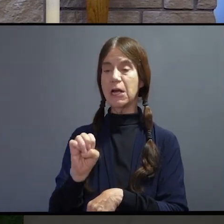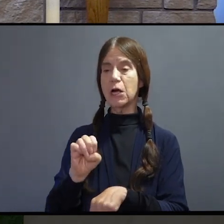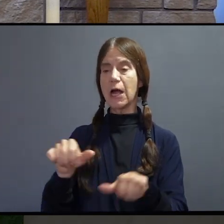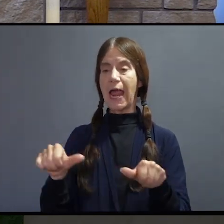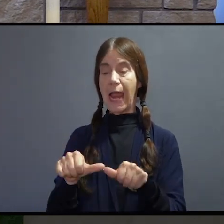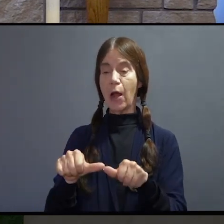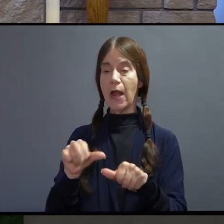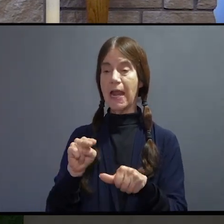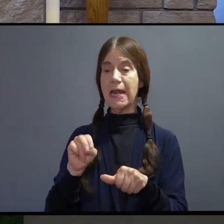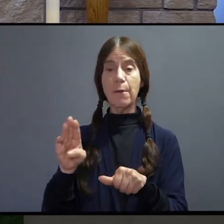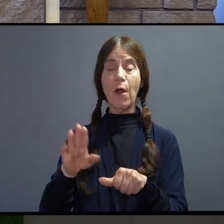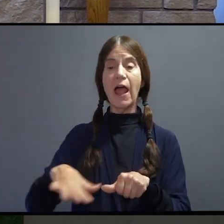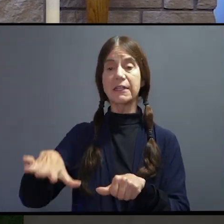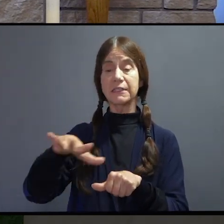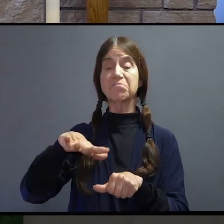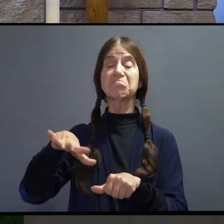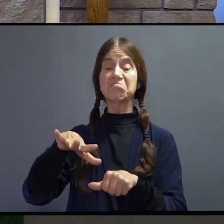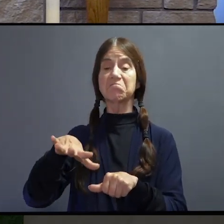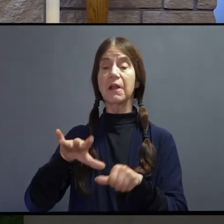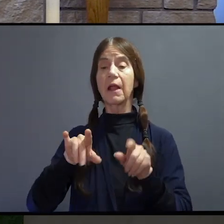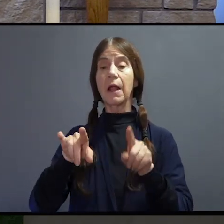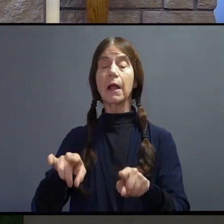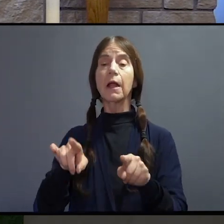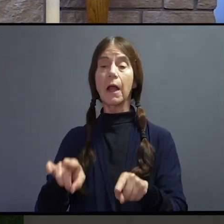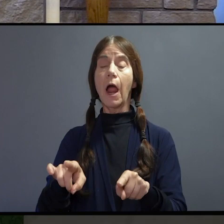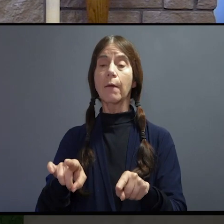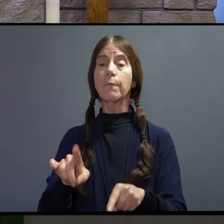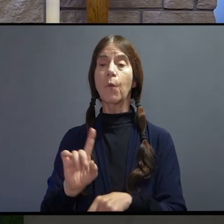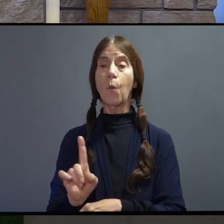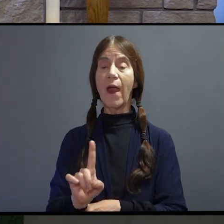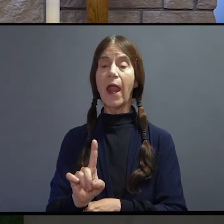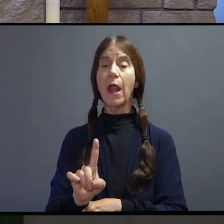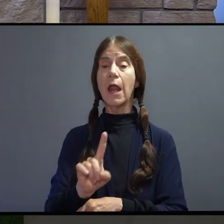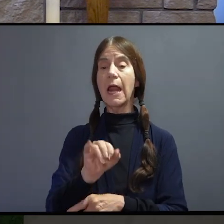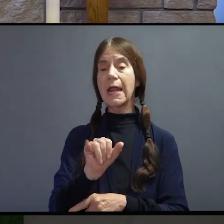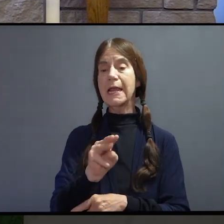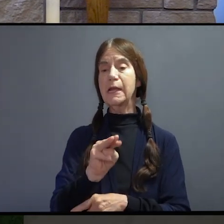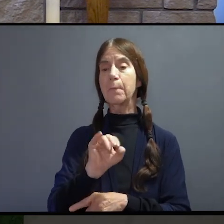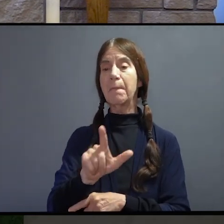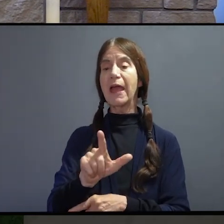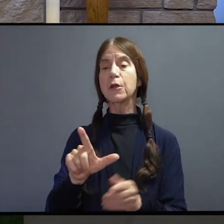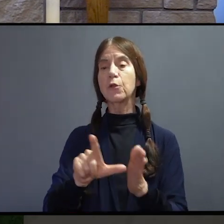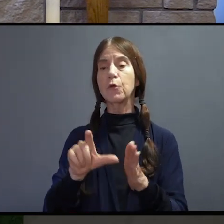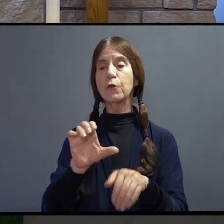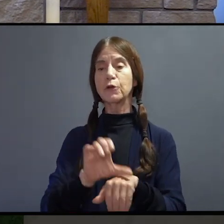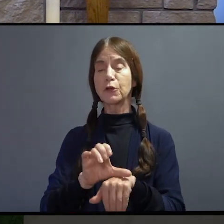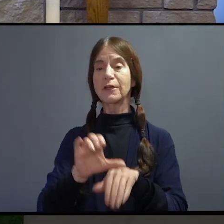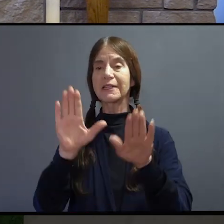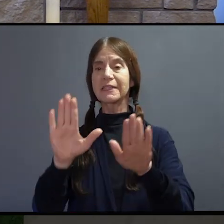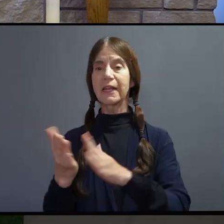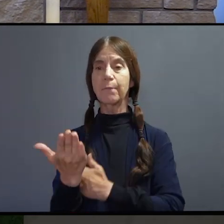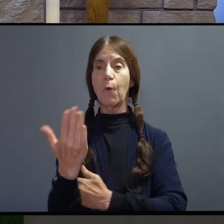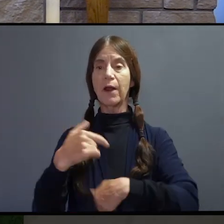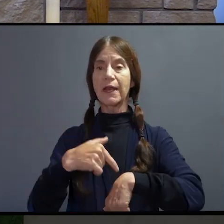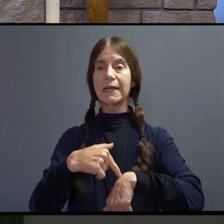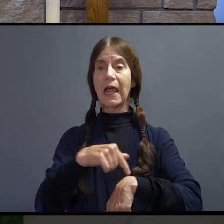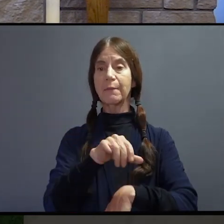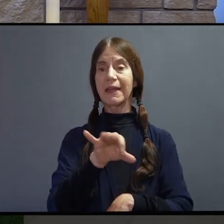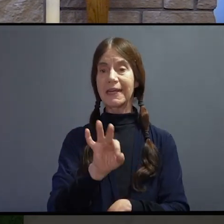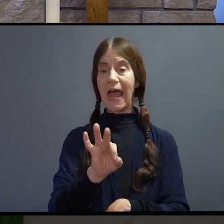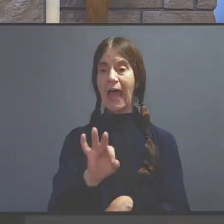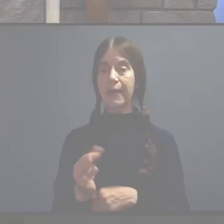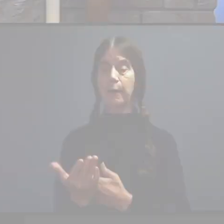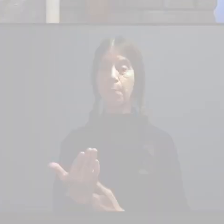congregation. If you are in the Eagle area, please join us at Emmanuel Lutheran Church on Sunday mornings at